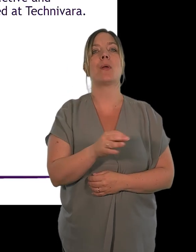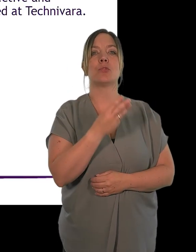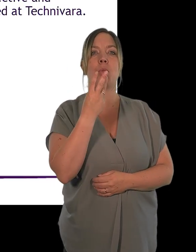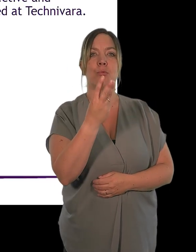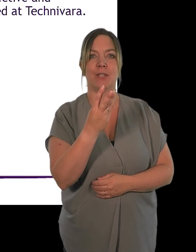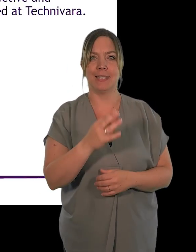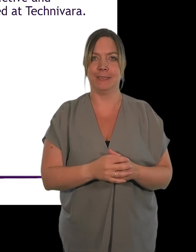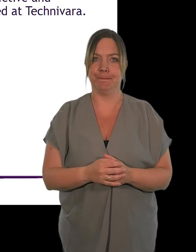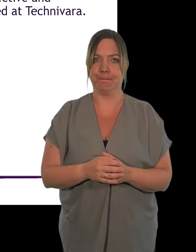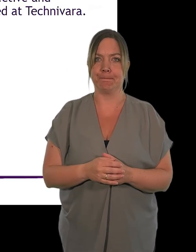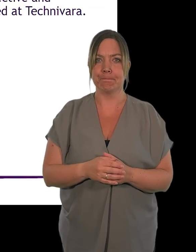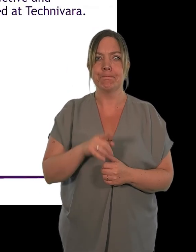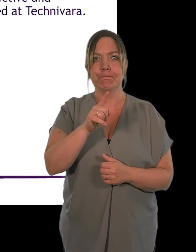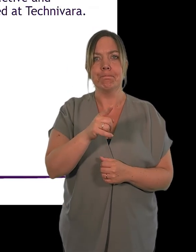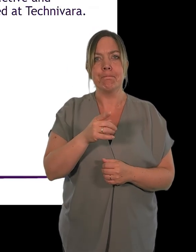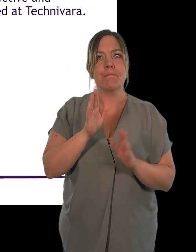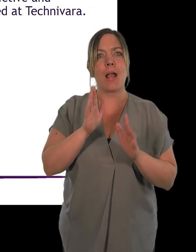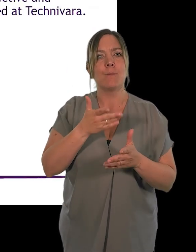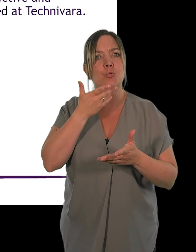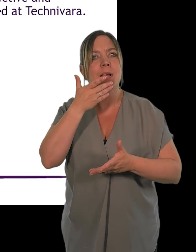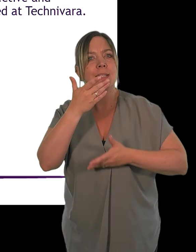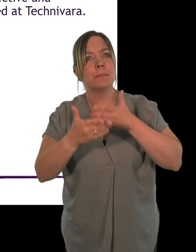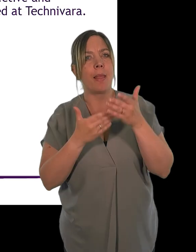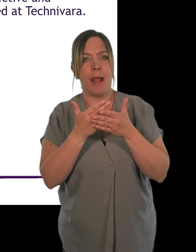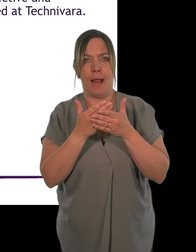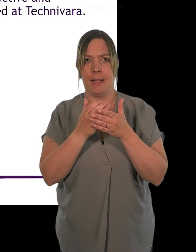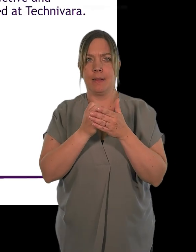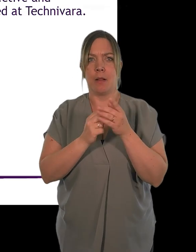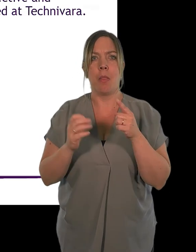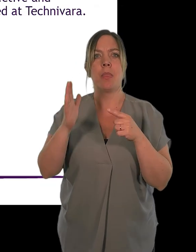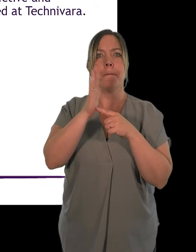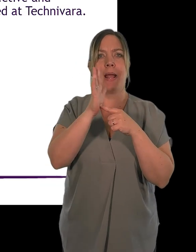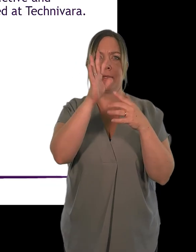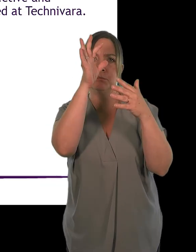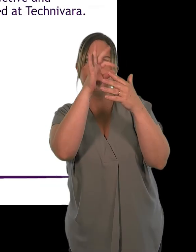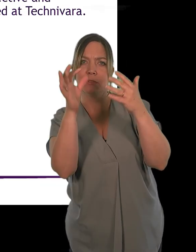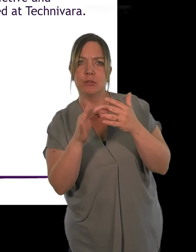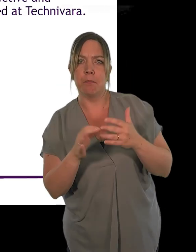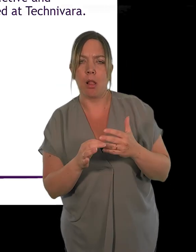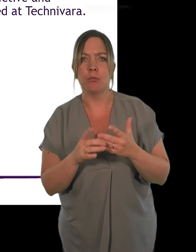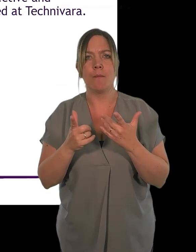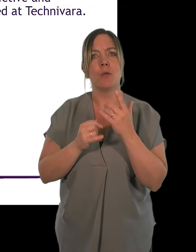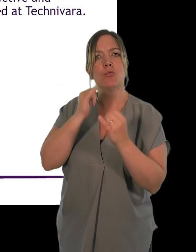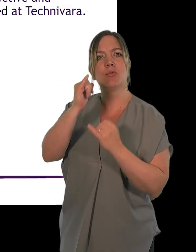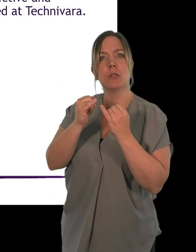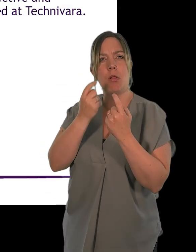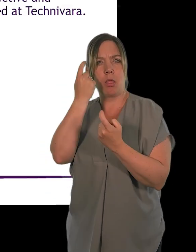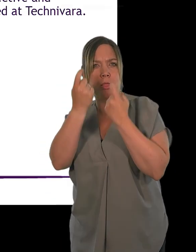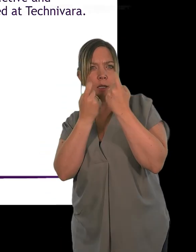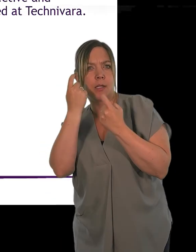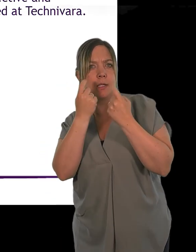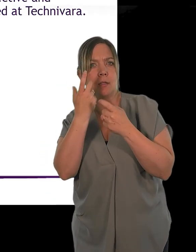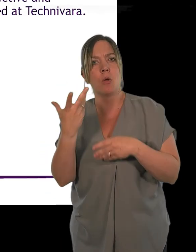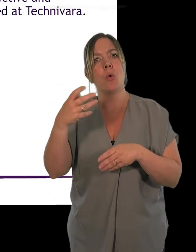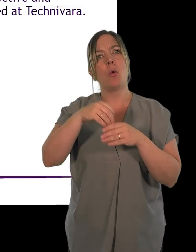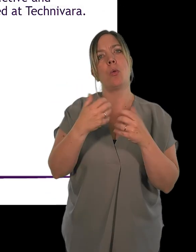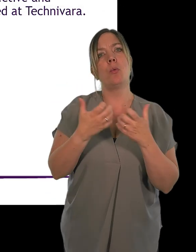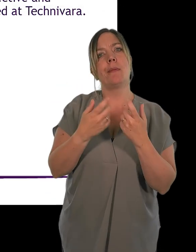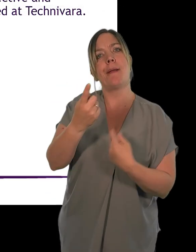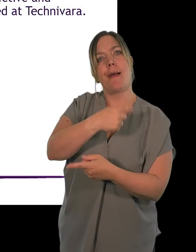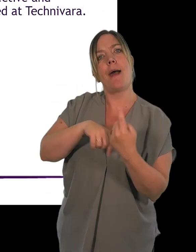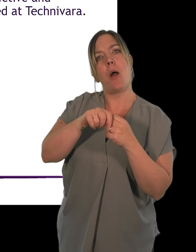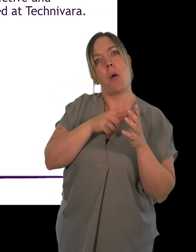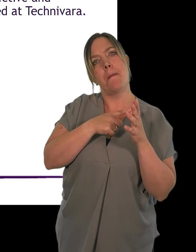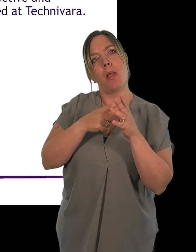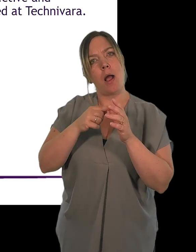So on to question 3. So question 3 requires you to explain the main principles of critical thinking, including how